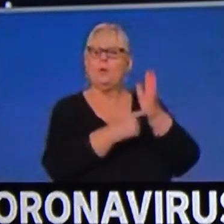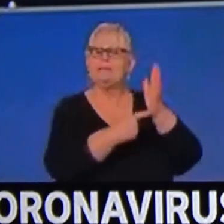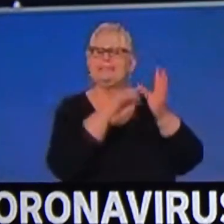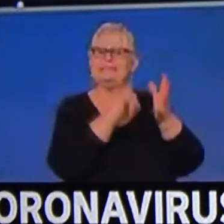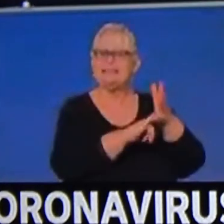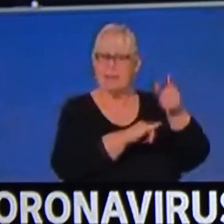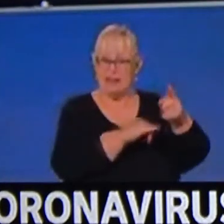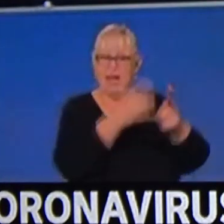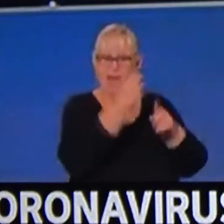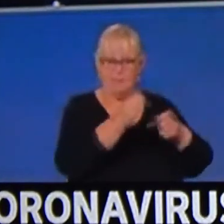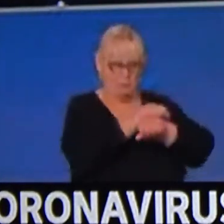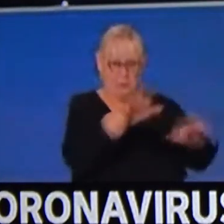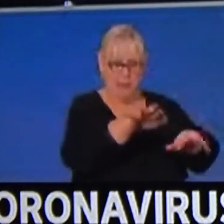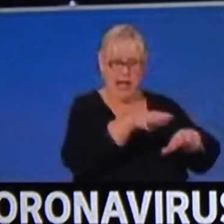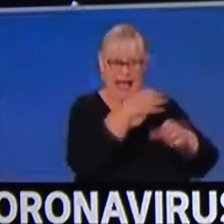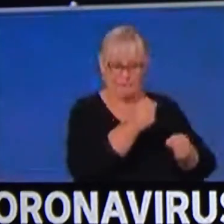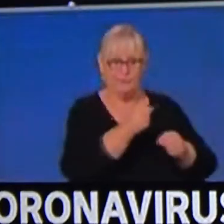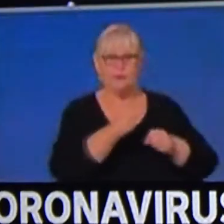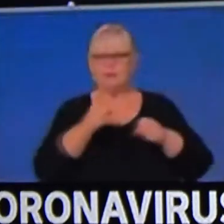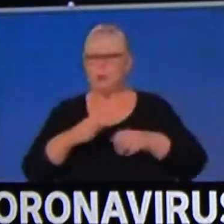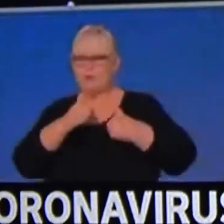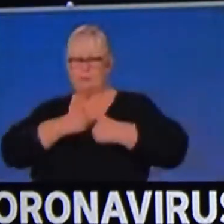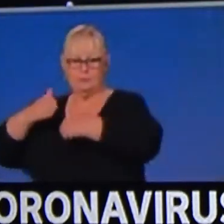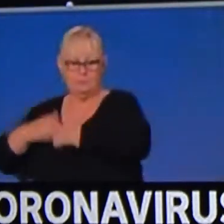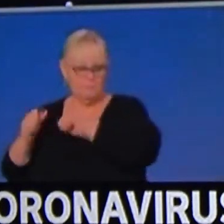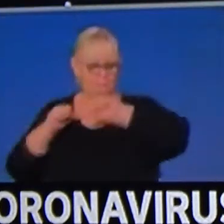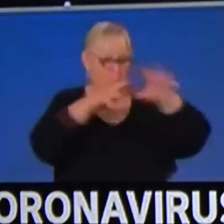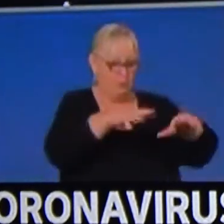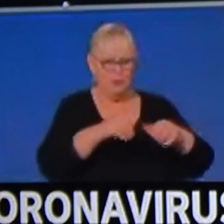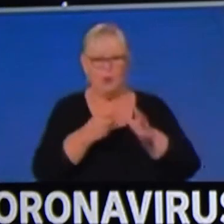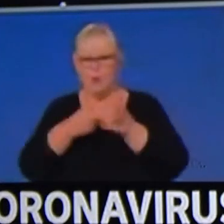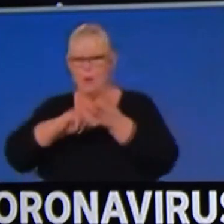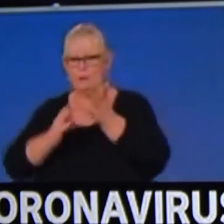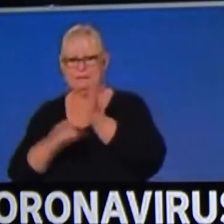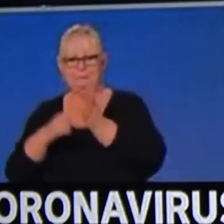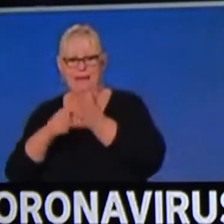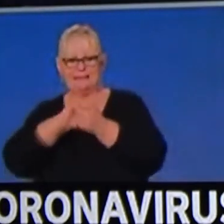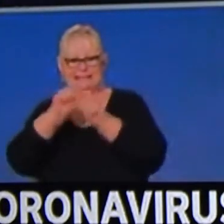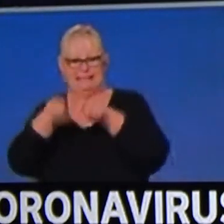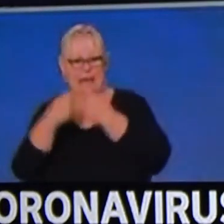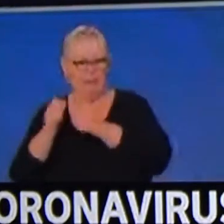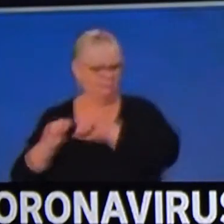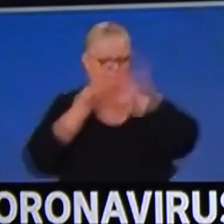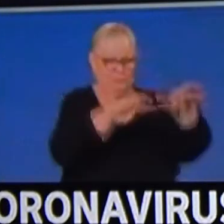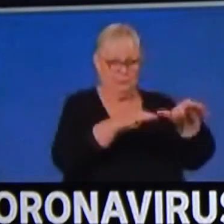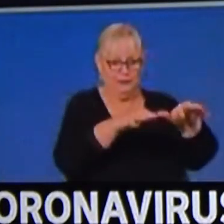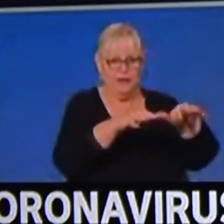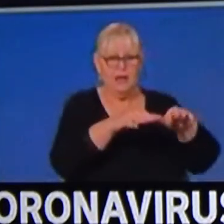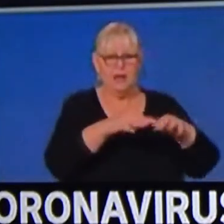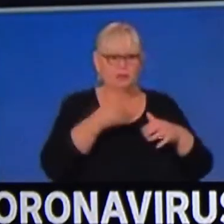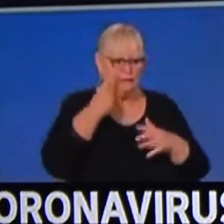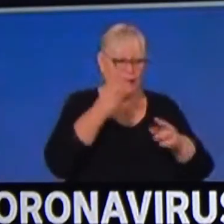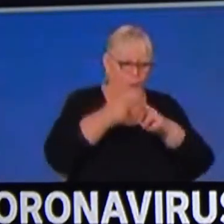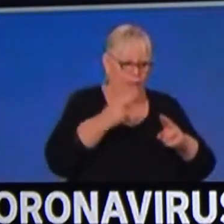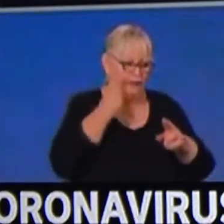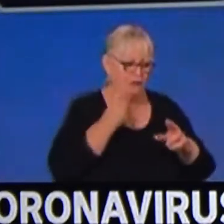have an outbreak. The Australian Defence Forces, the AUSMAT teams working together with state authorities have been moving very quickly to